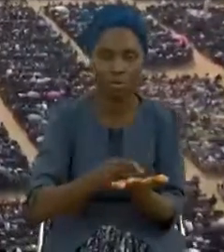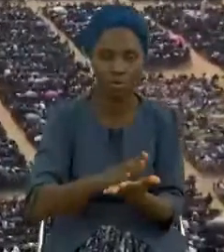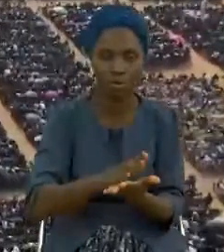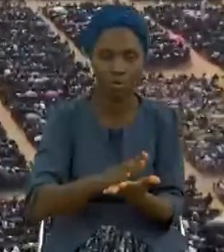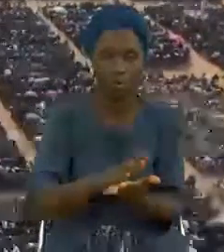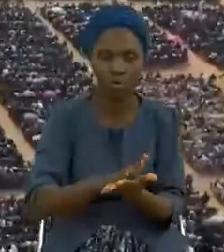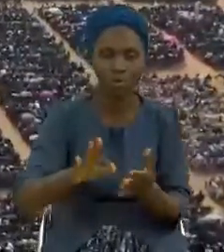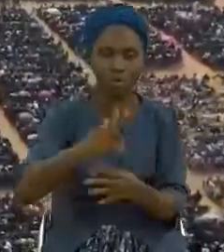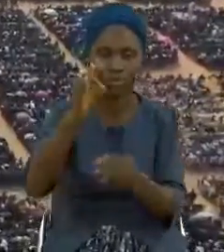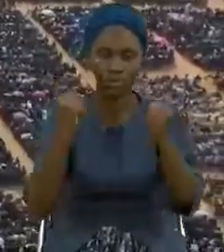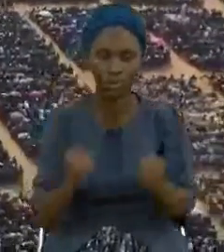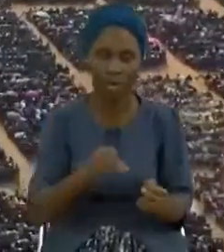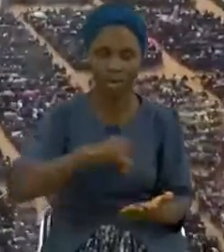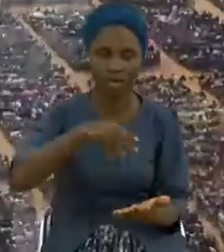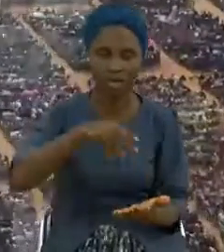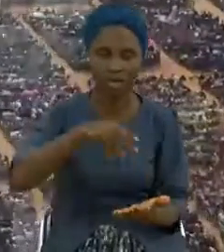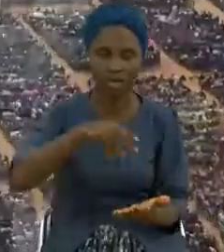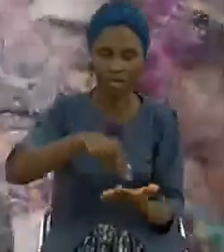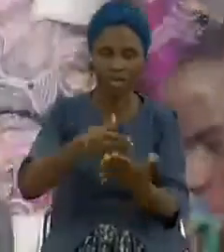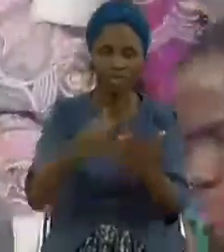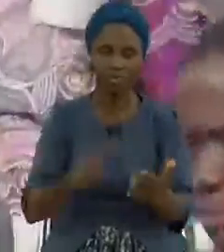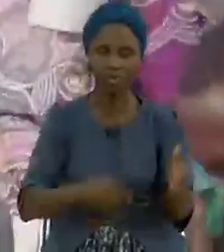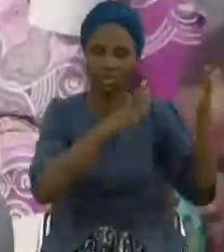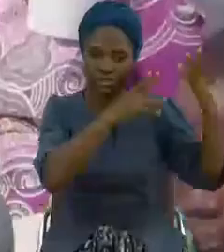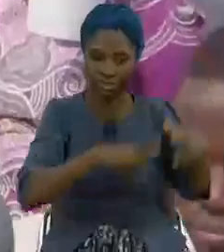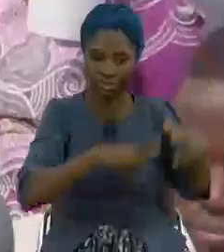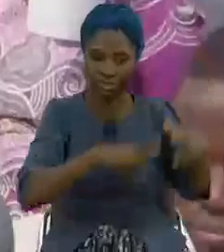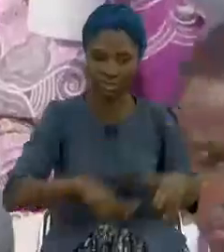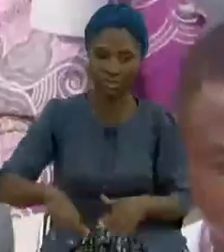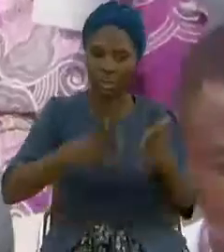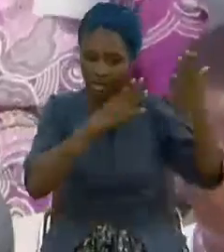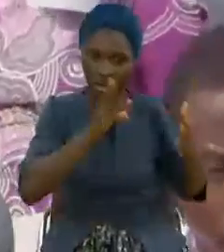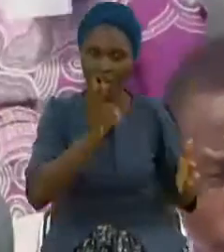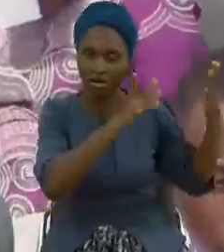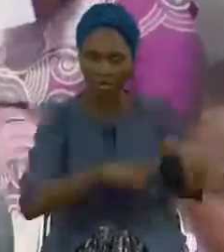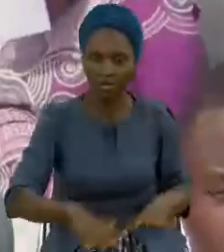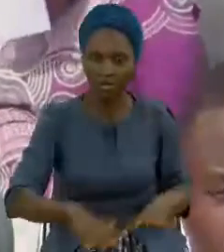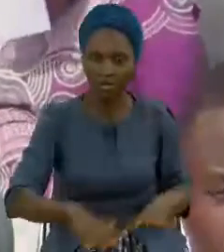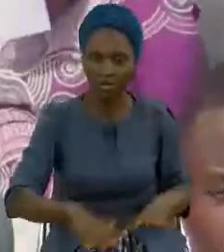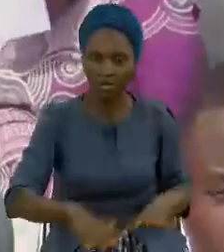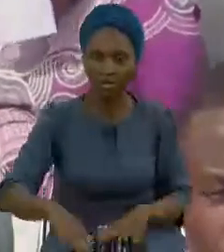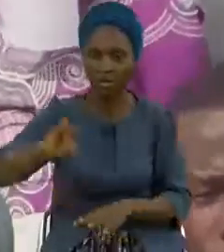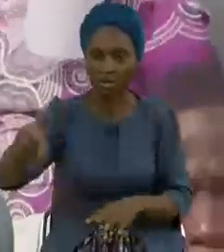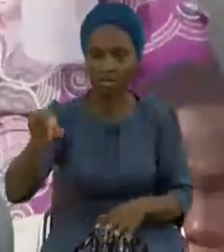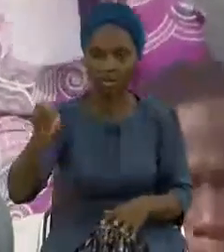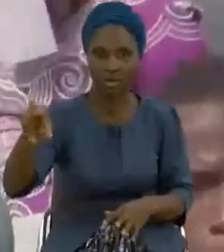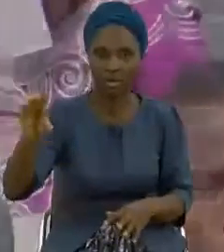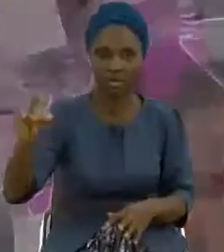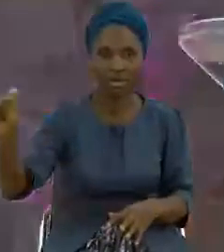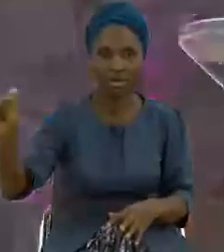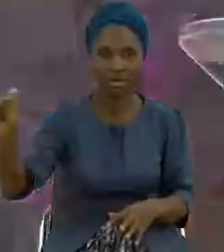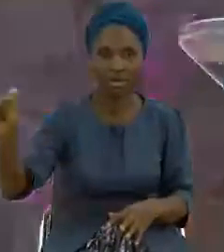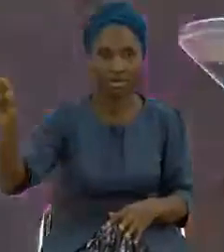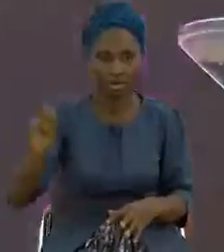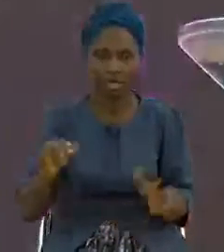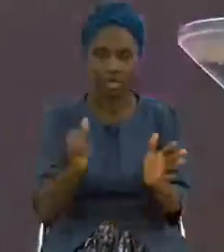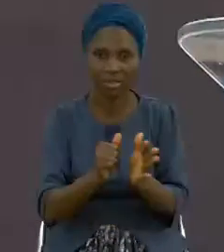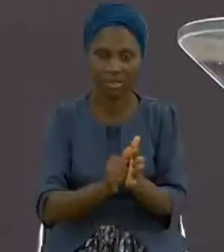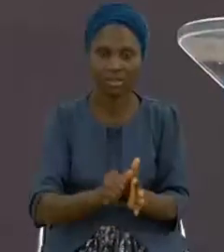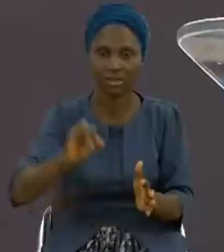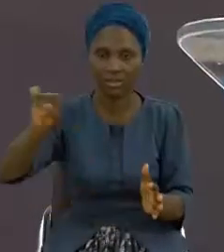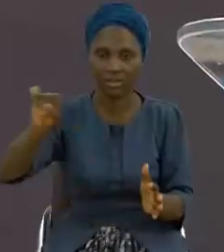part before you. Yeah. It may be a man, maybe a woman, maybe a company of